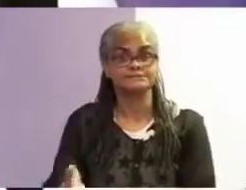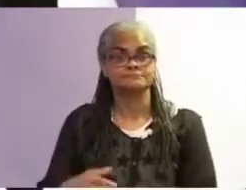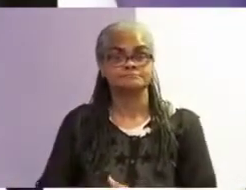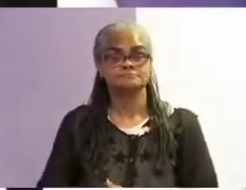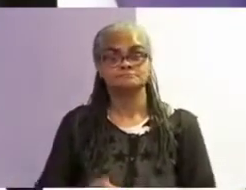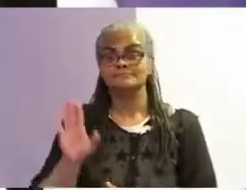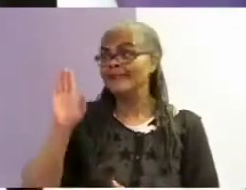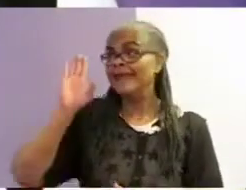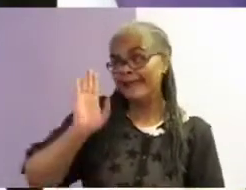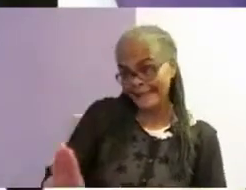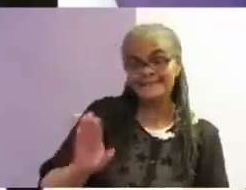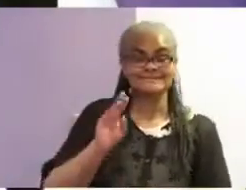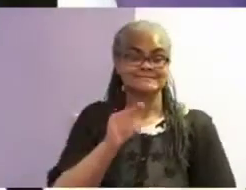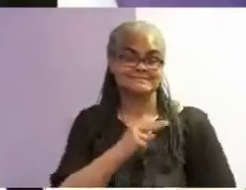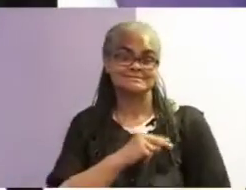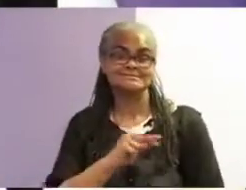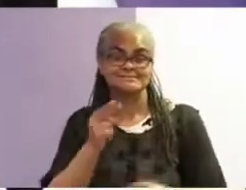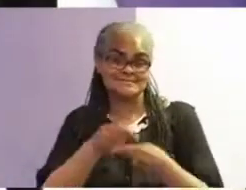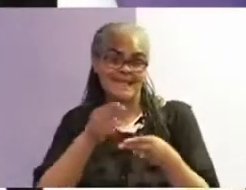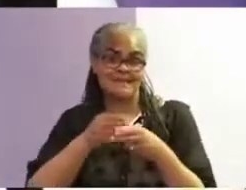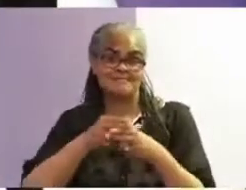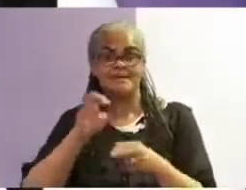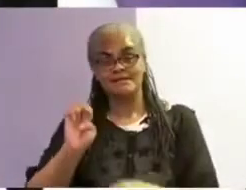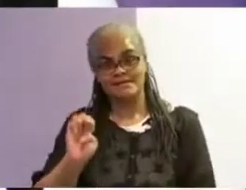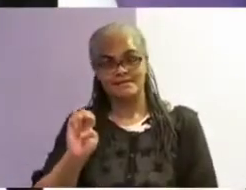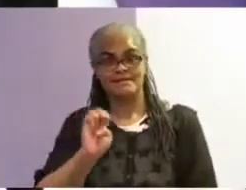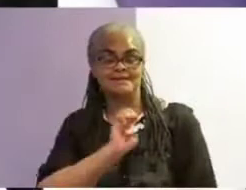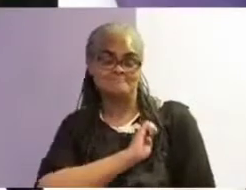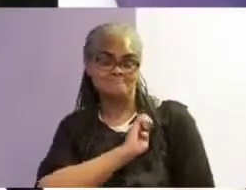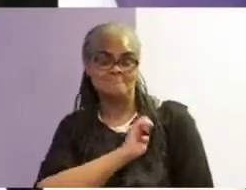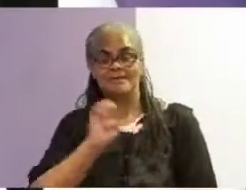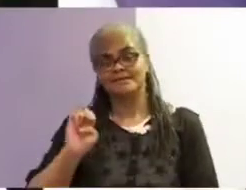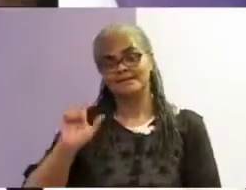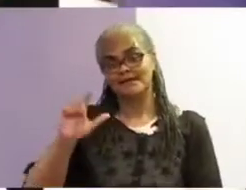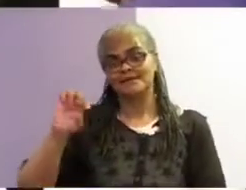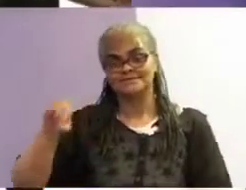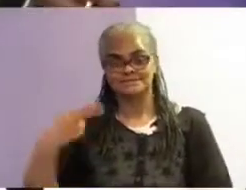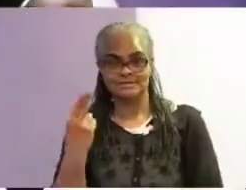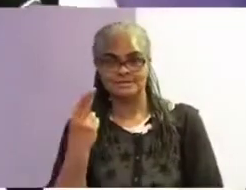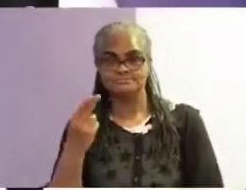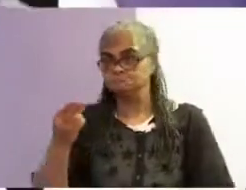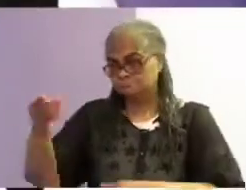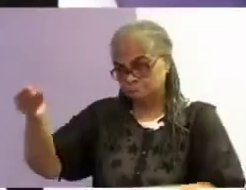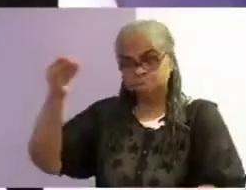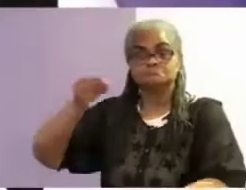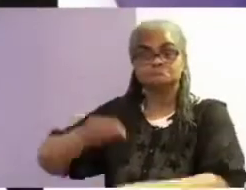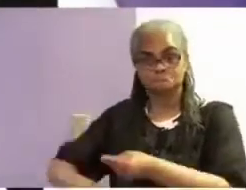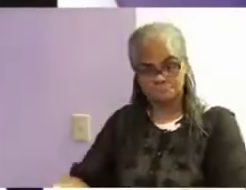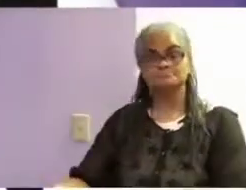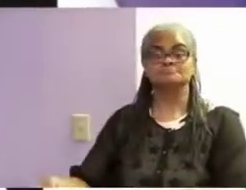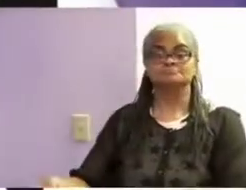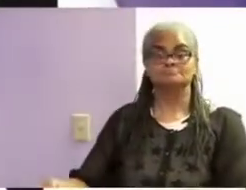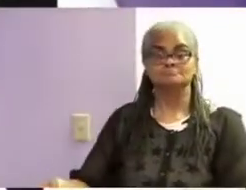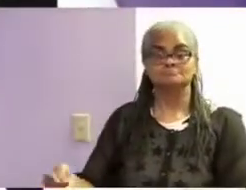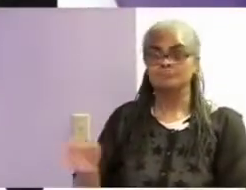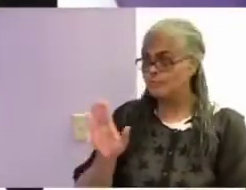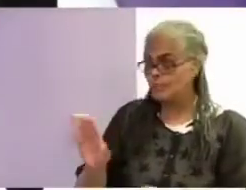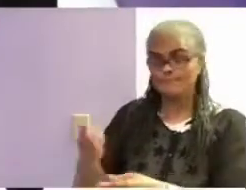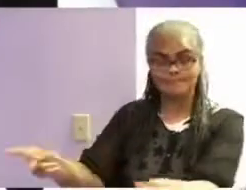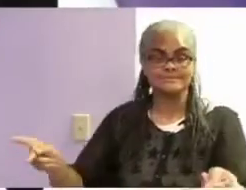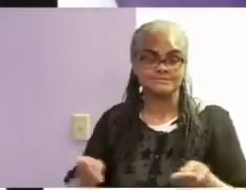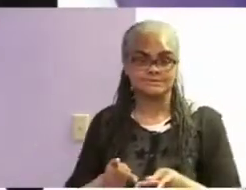Elisha. Go and anoint him and put him in your place. The Bible said, when he saw